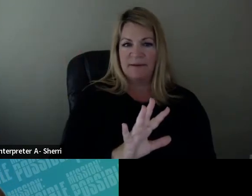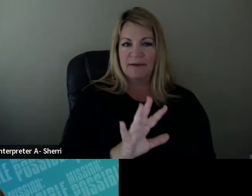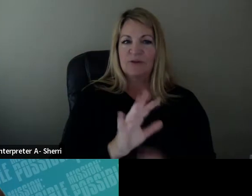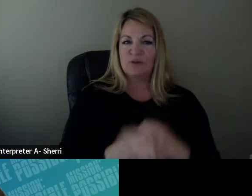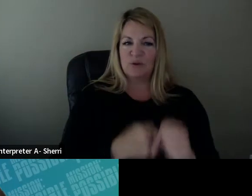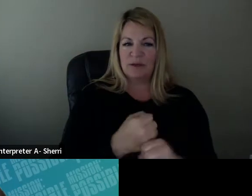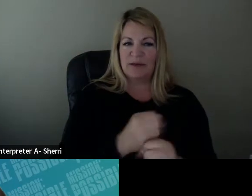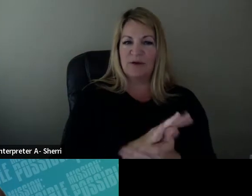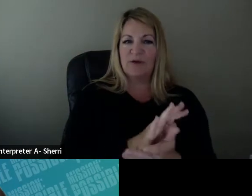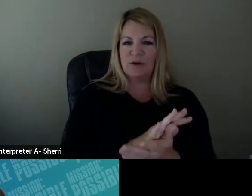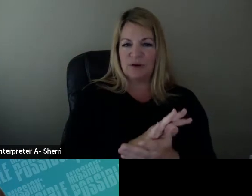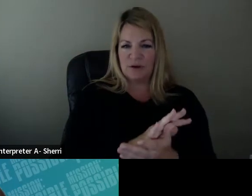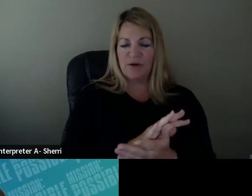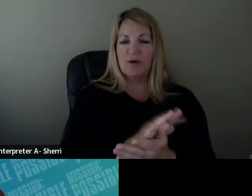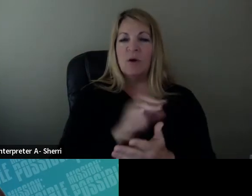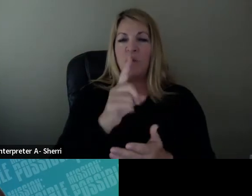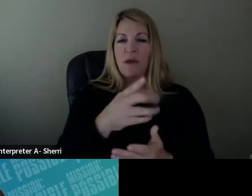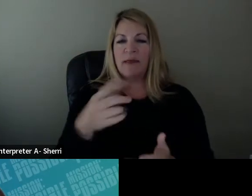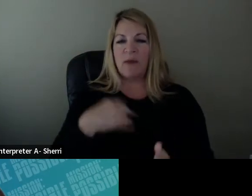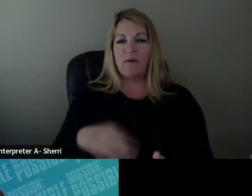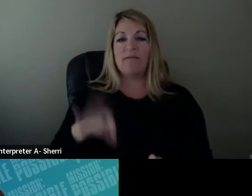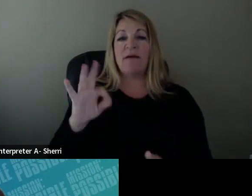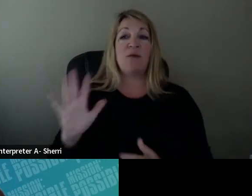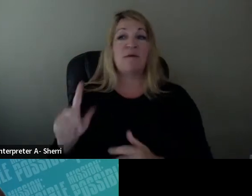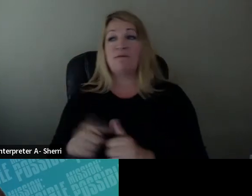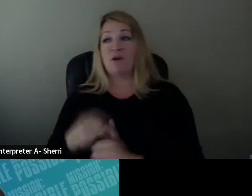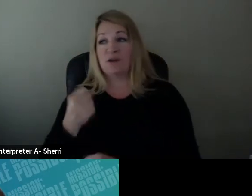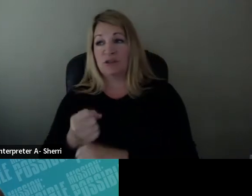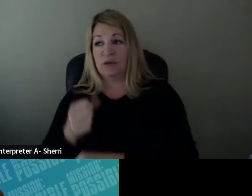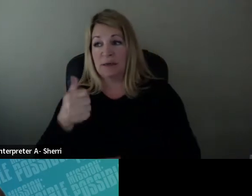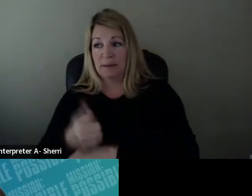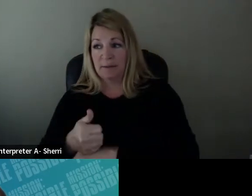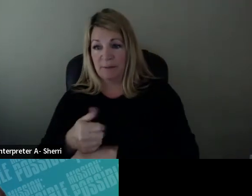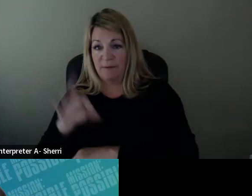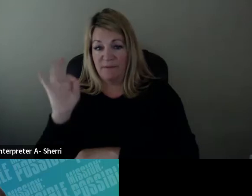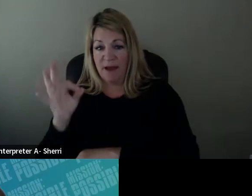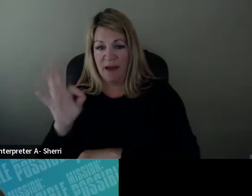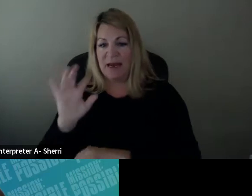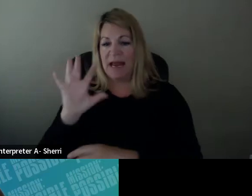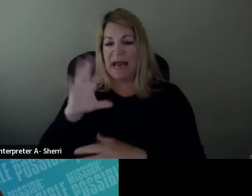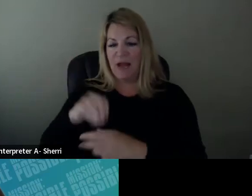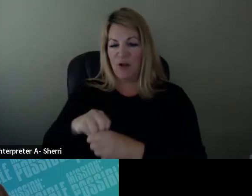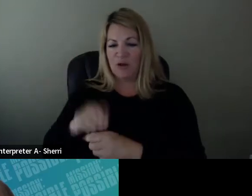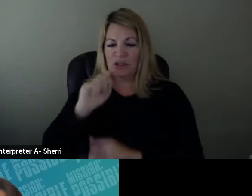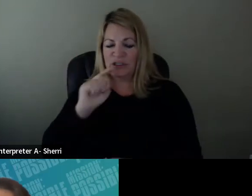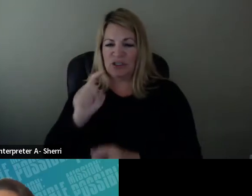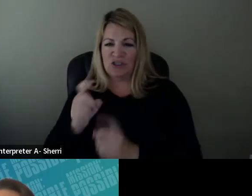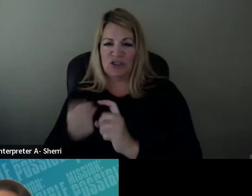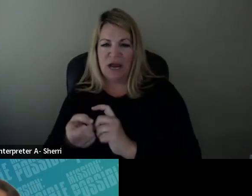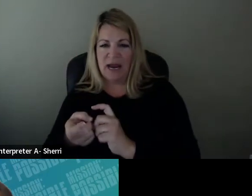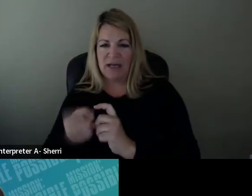of the major realization that we had in our first year of implementation is that inclusion is a change in